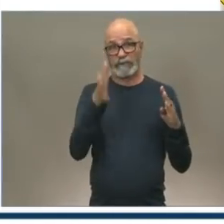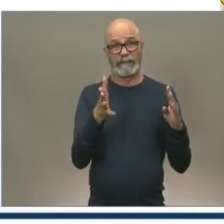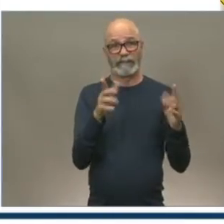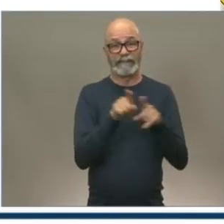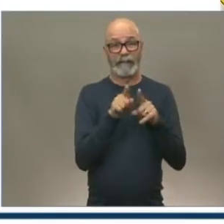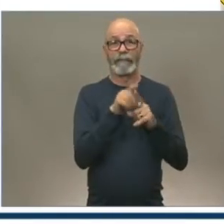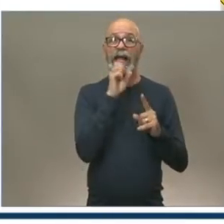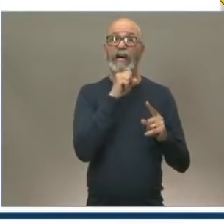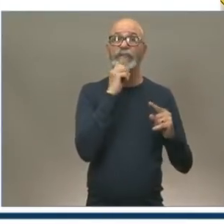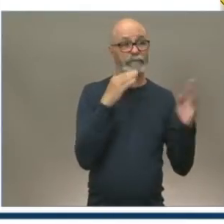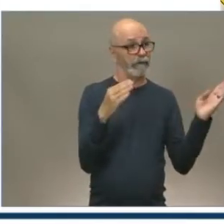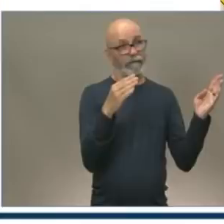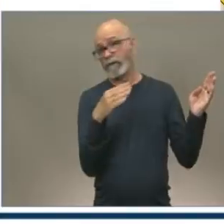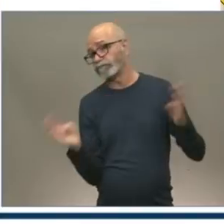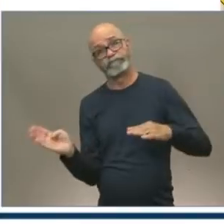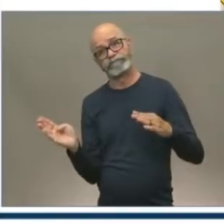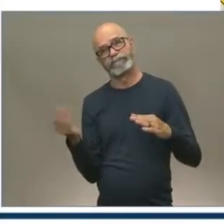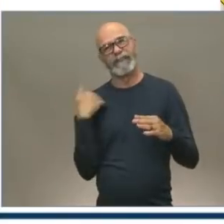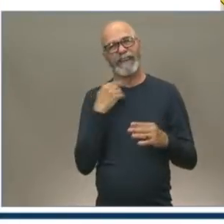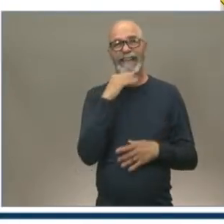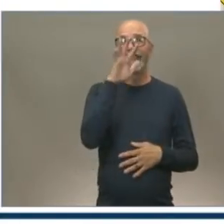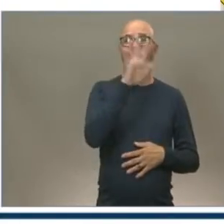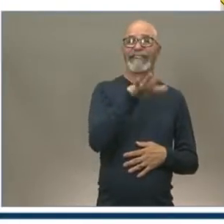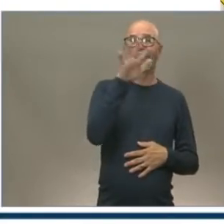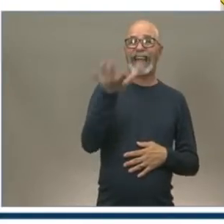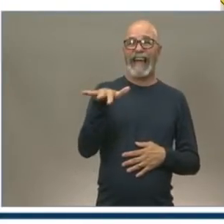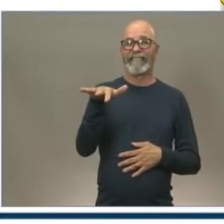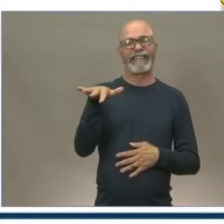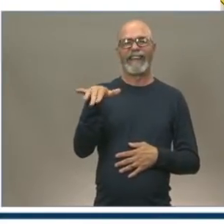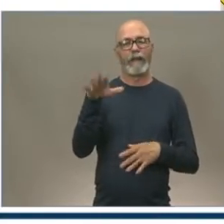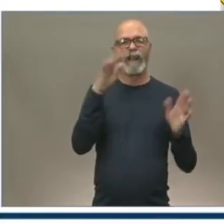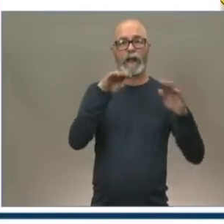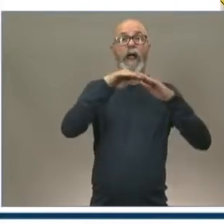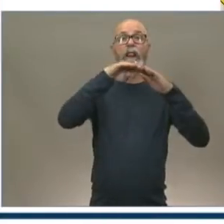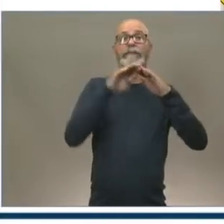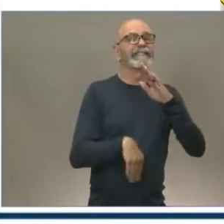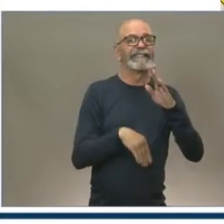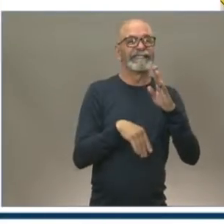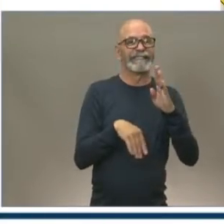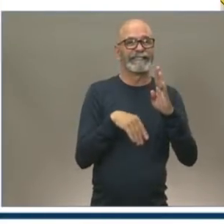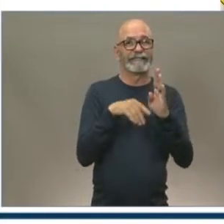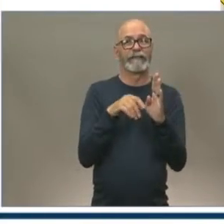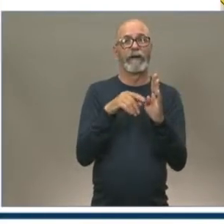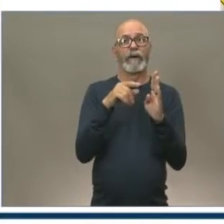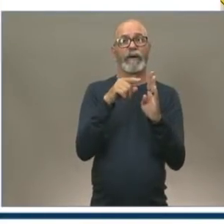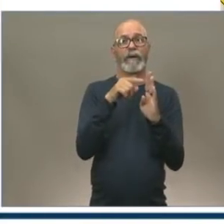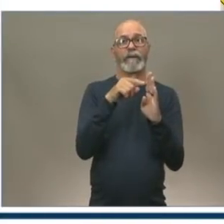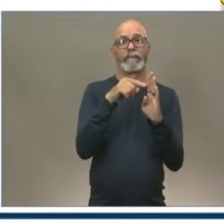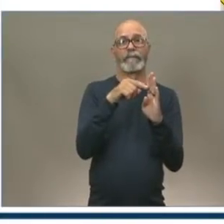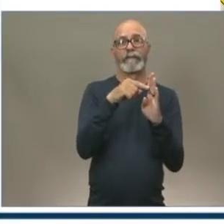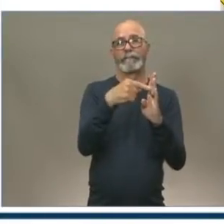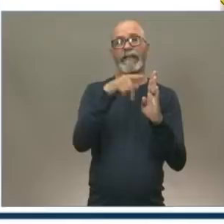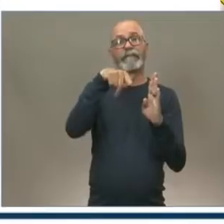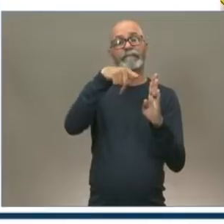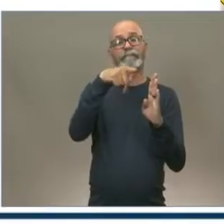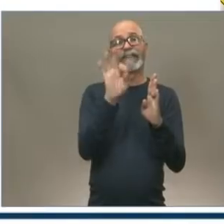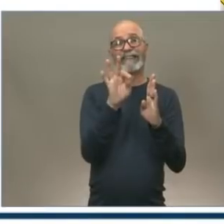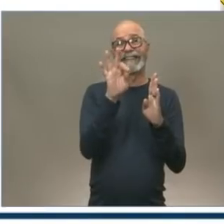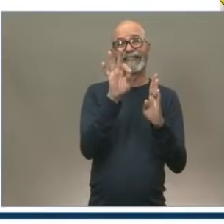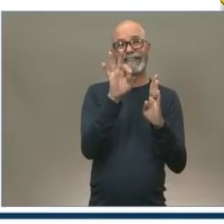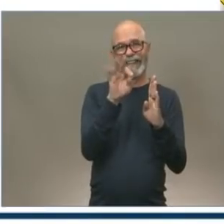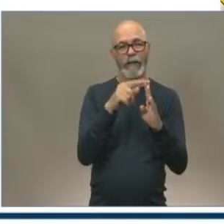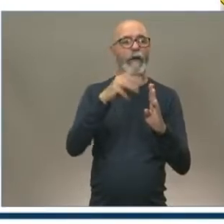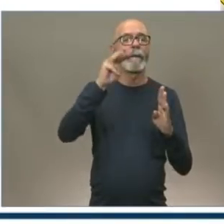it's 55 and above, and they're the next age group who will be eligible for Moderna Pfizer. So is there any change in